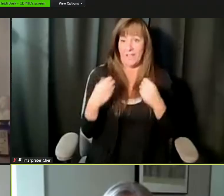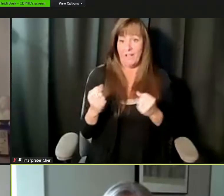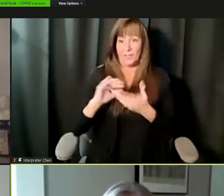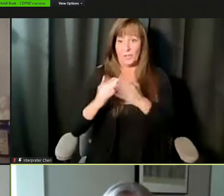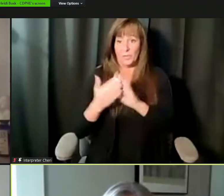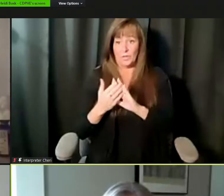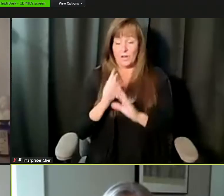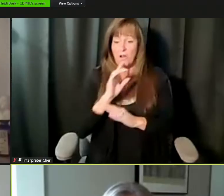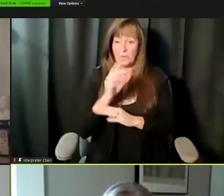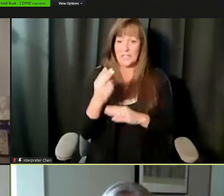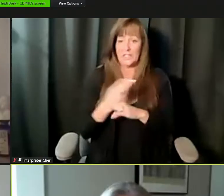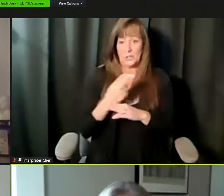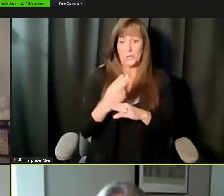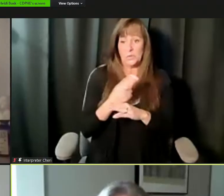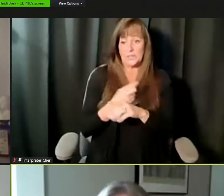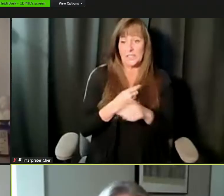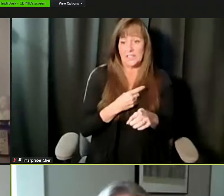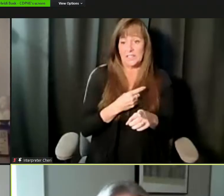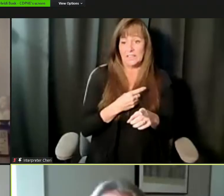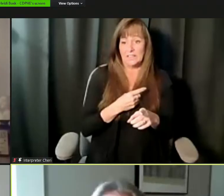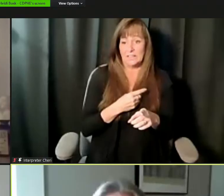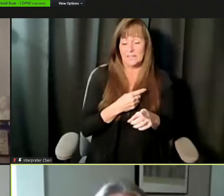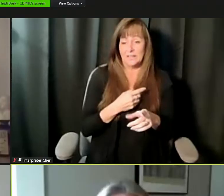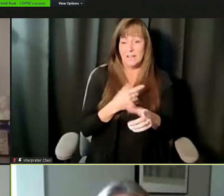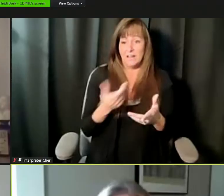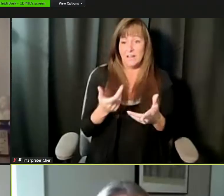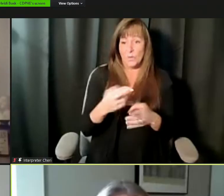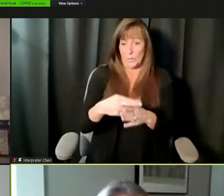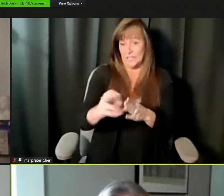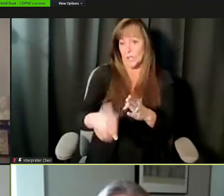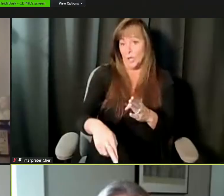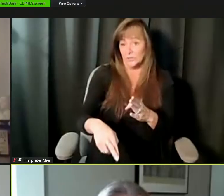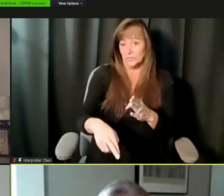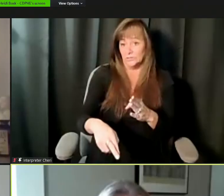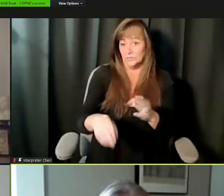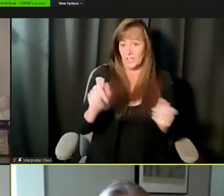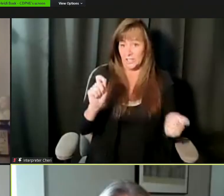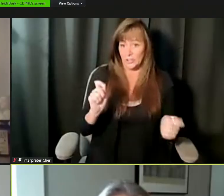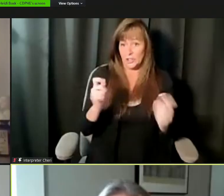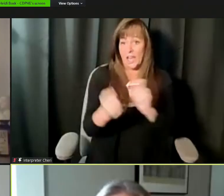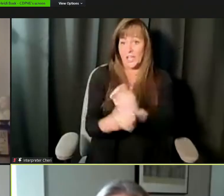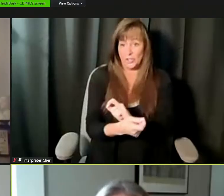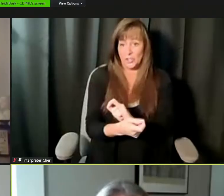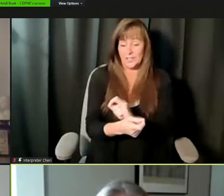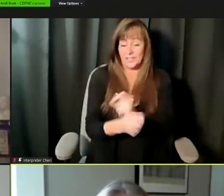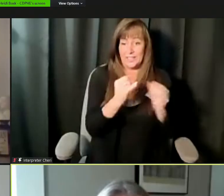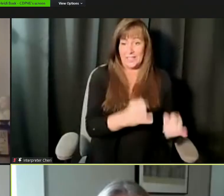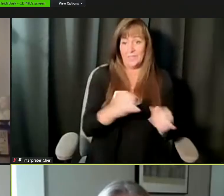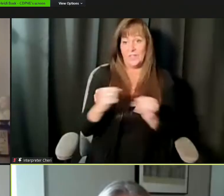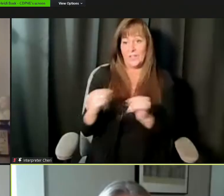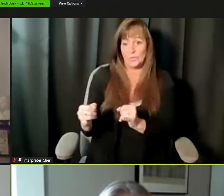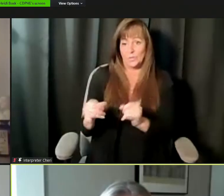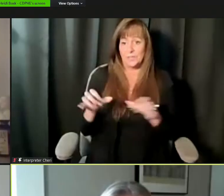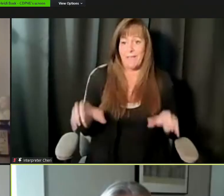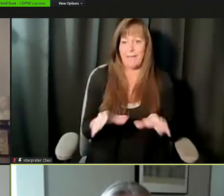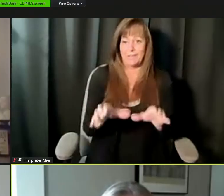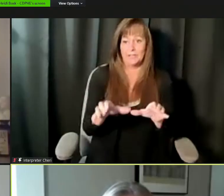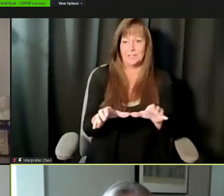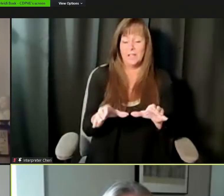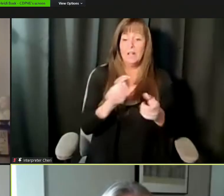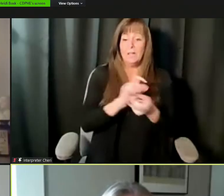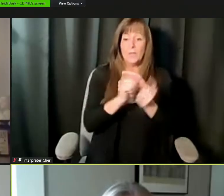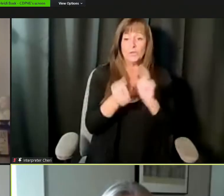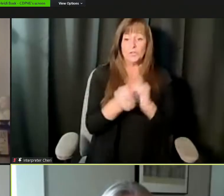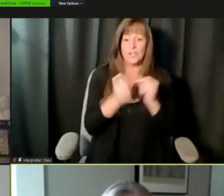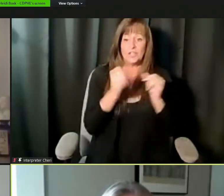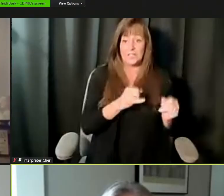really go on to result in changes in individuals' actions. And that's those changes in